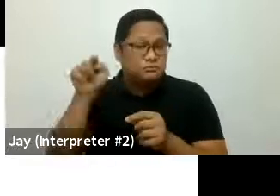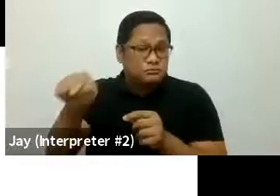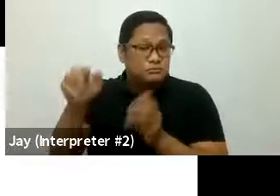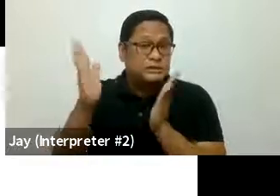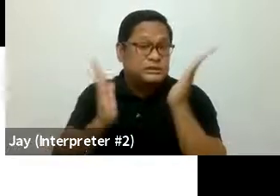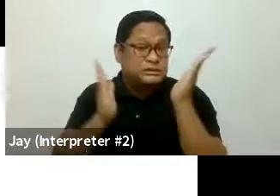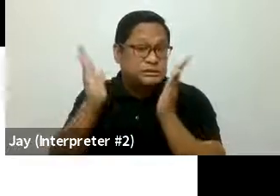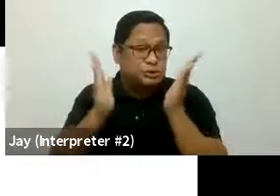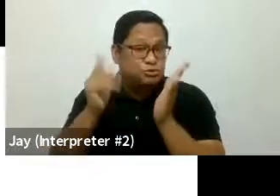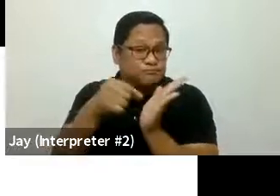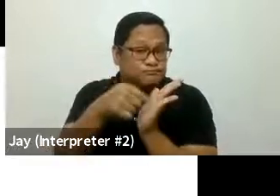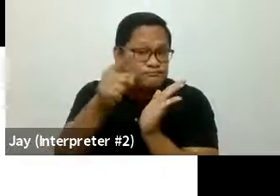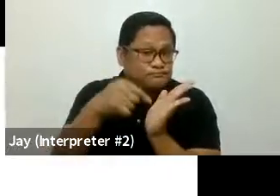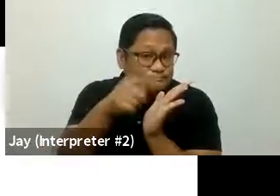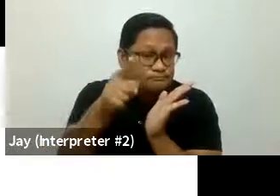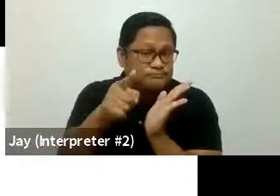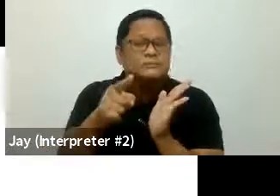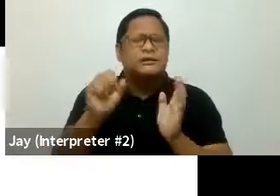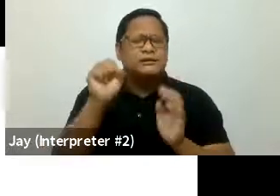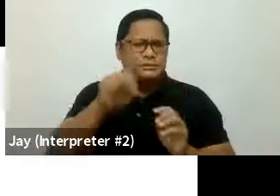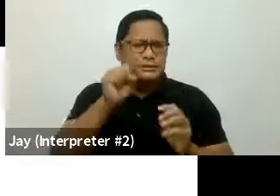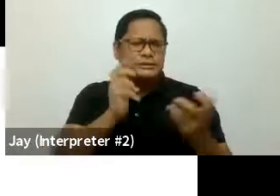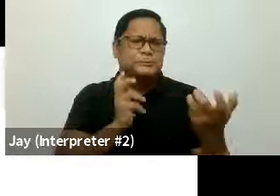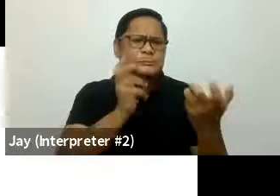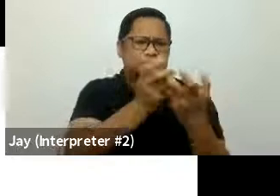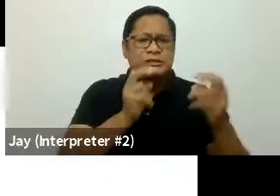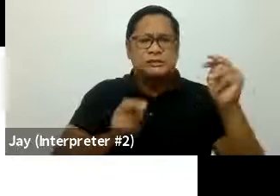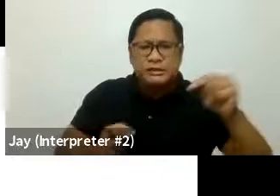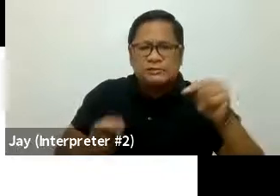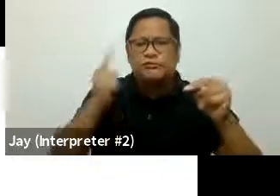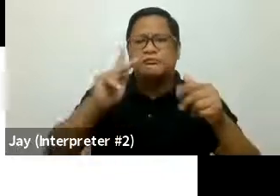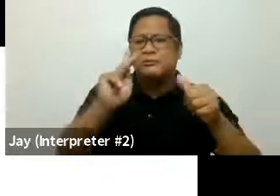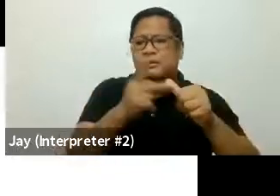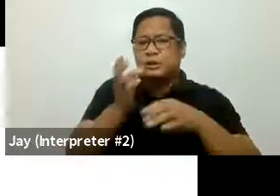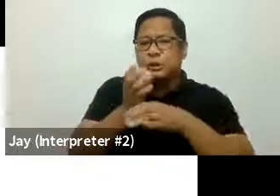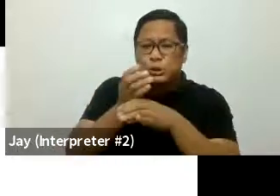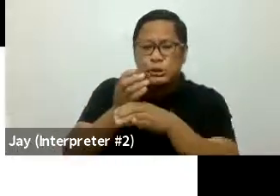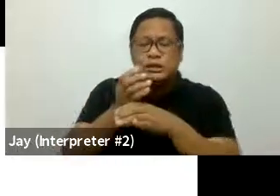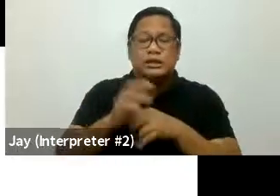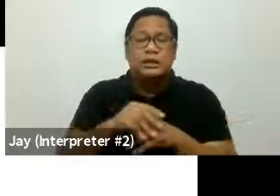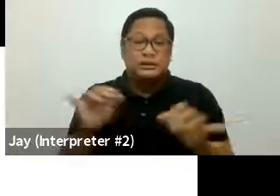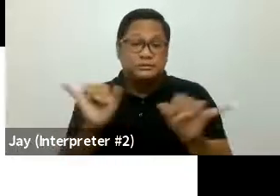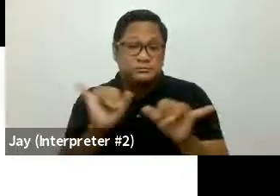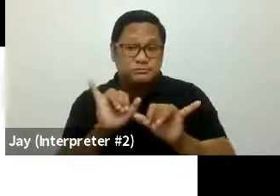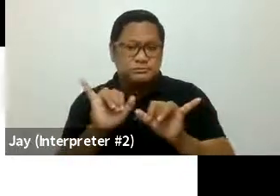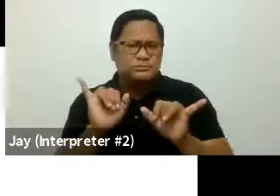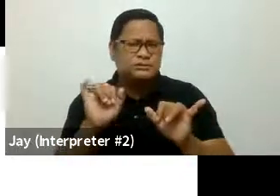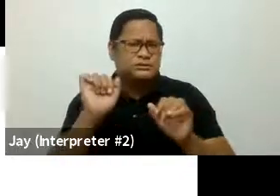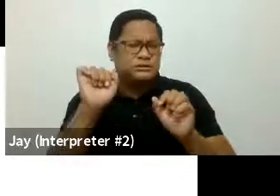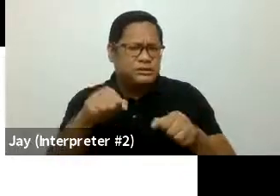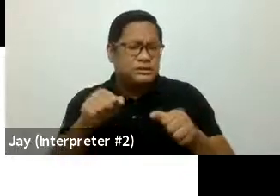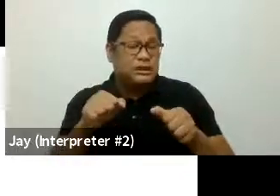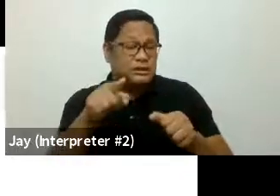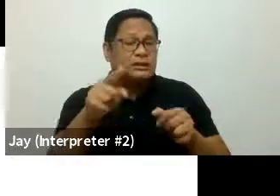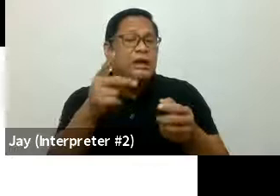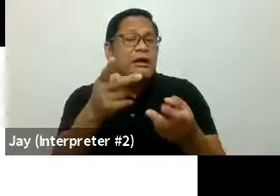services that you're paying for is the one that's necessary, so primary care, and that you make sure that you get value for money,